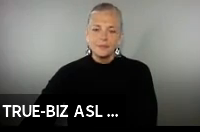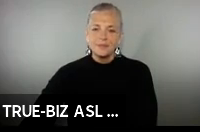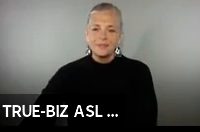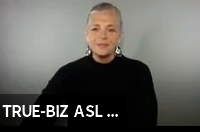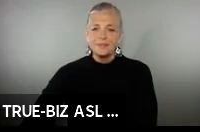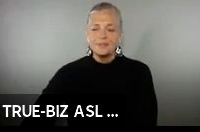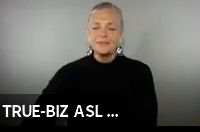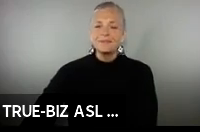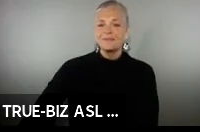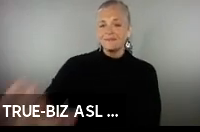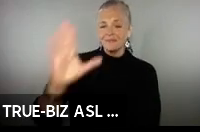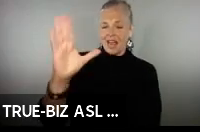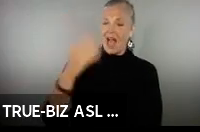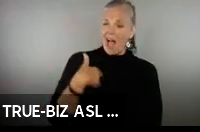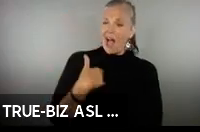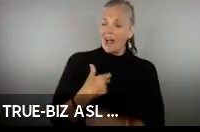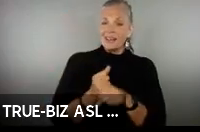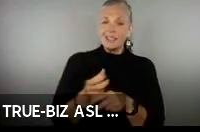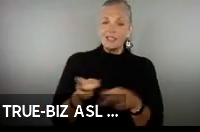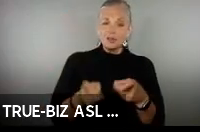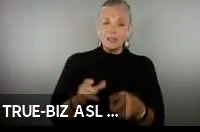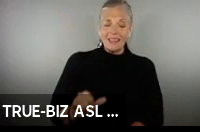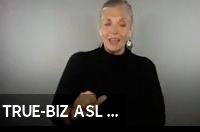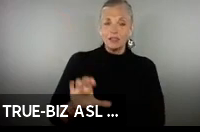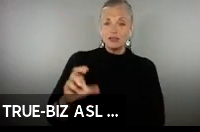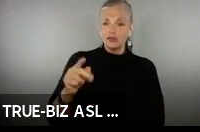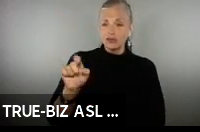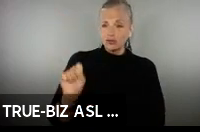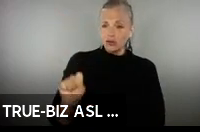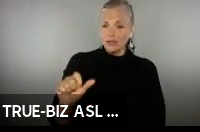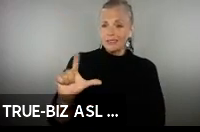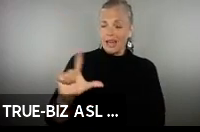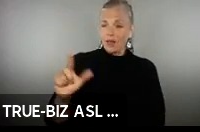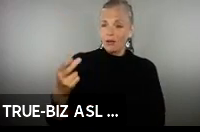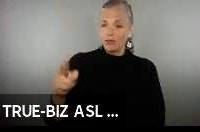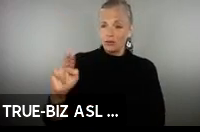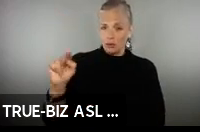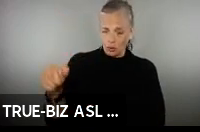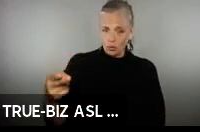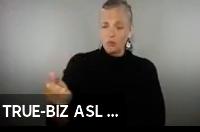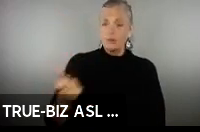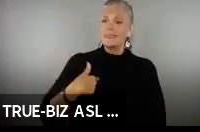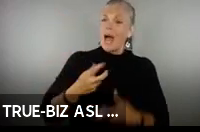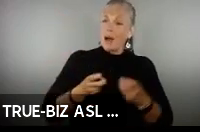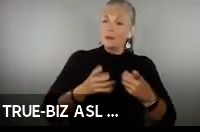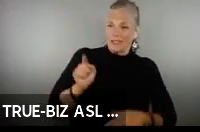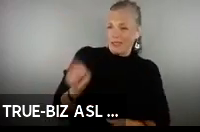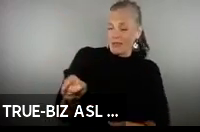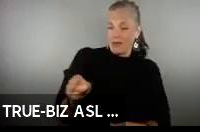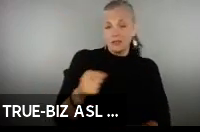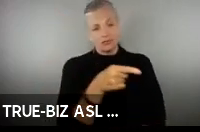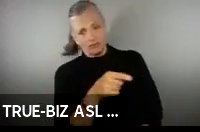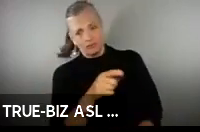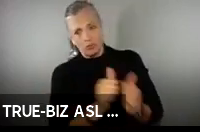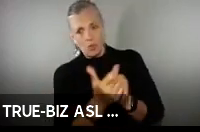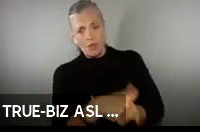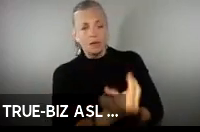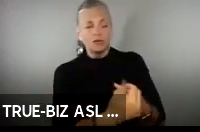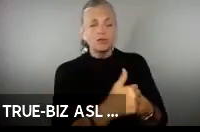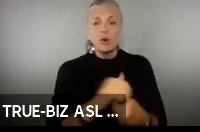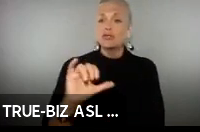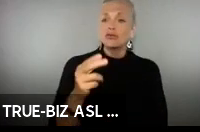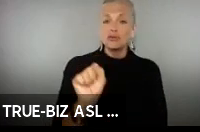Sensory Overload by Charles L. Hughes. With us right now is Charles L. Hughes. Thank you so much for being with us